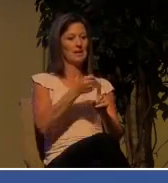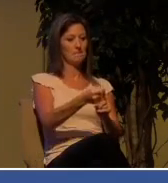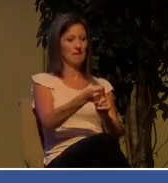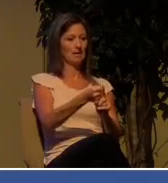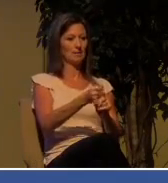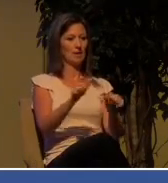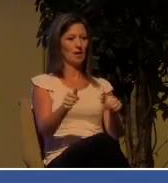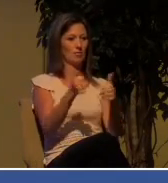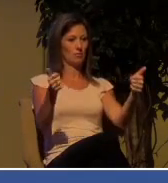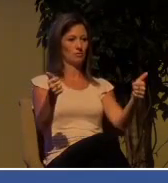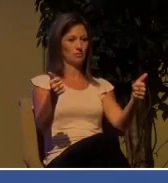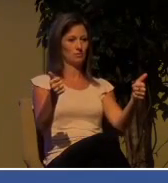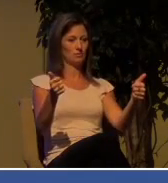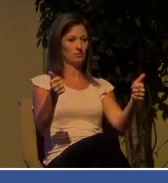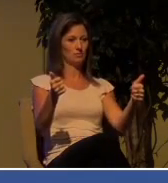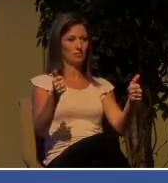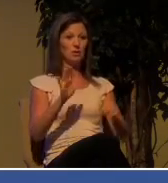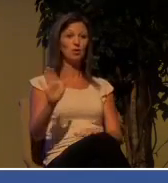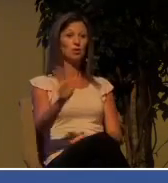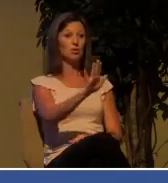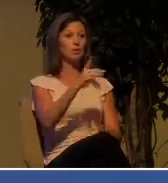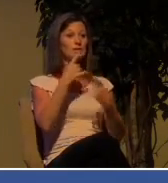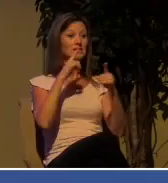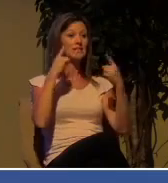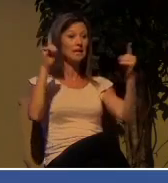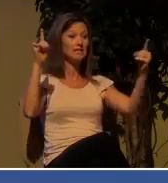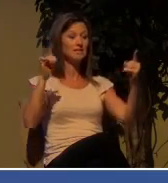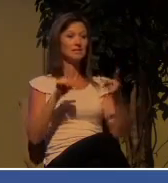Jesus Christ. Your successes,